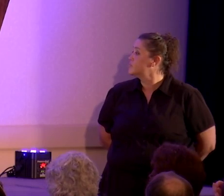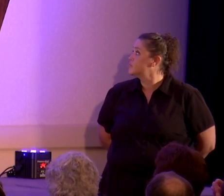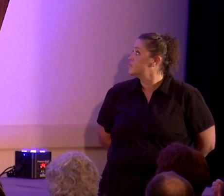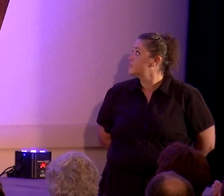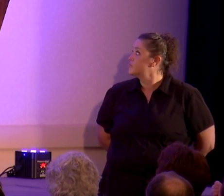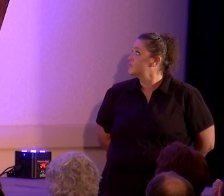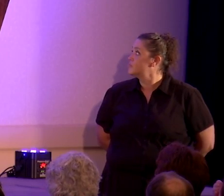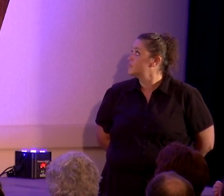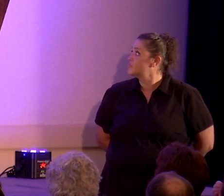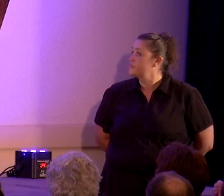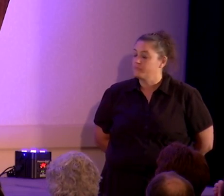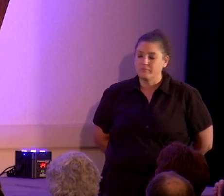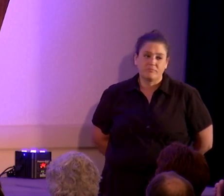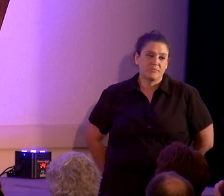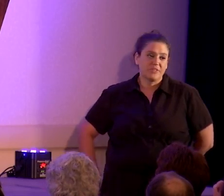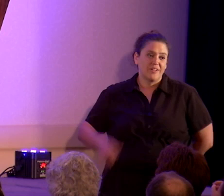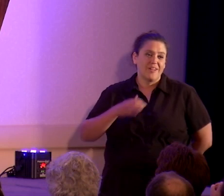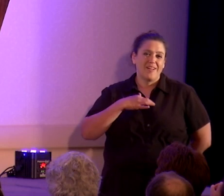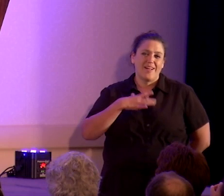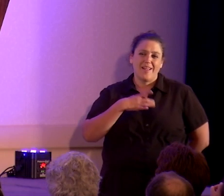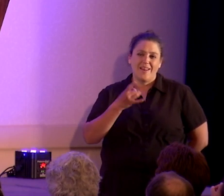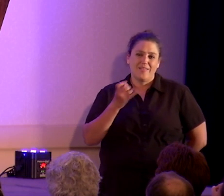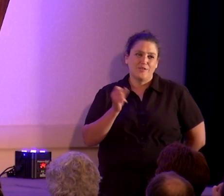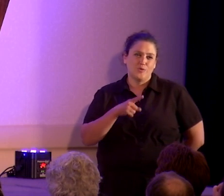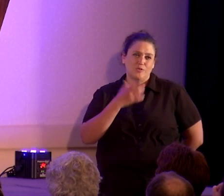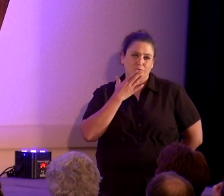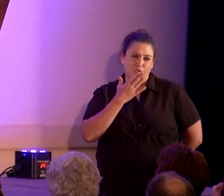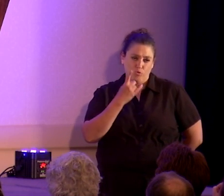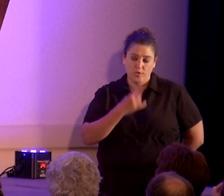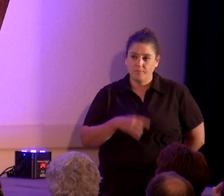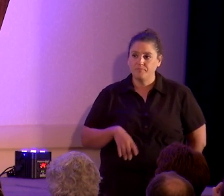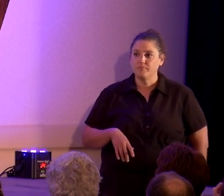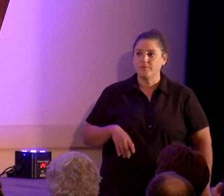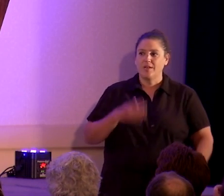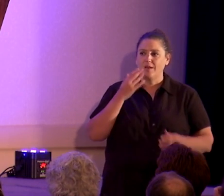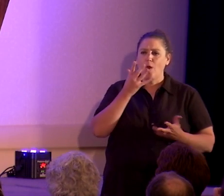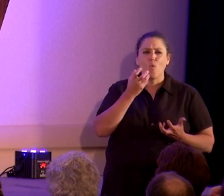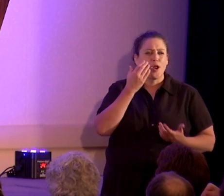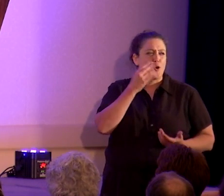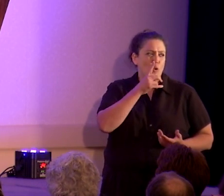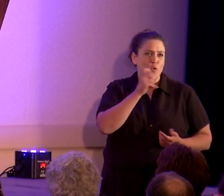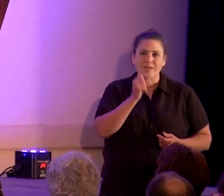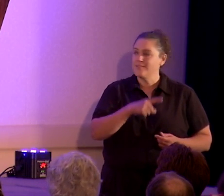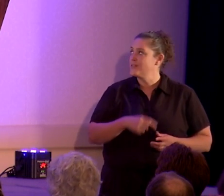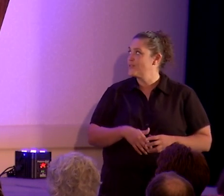I like this question. This is a good one. Who asked this one?